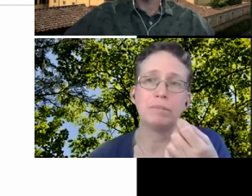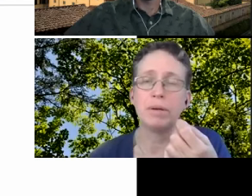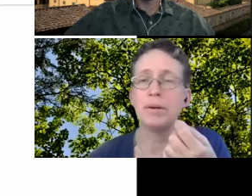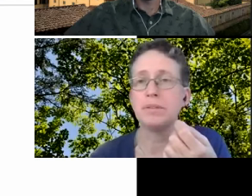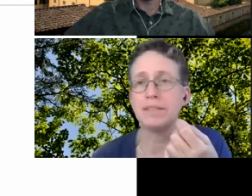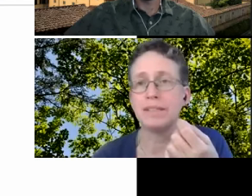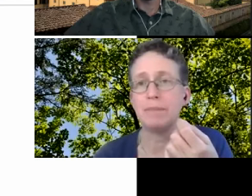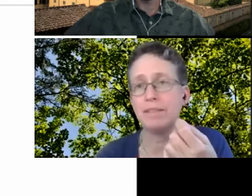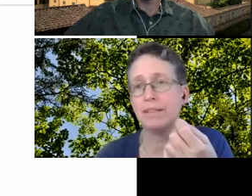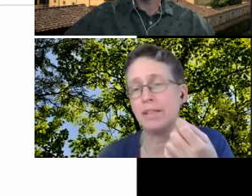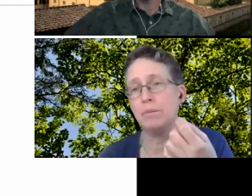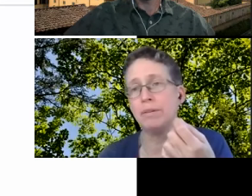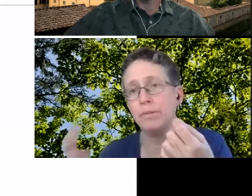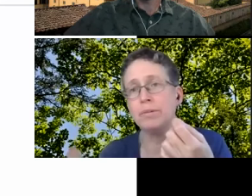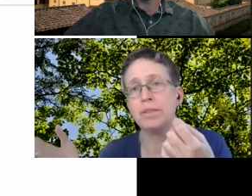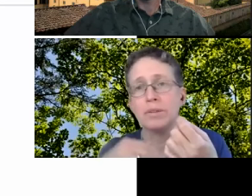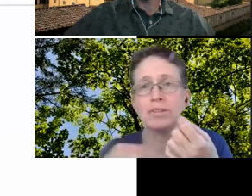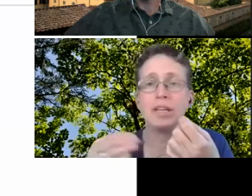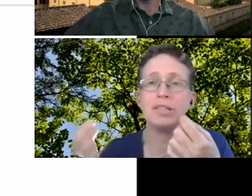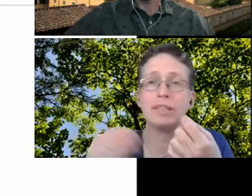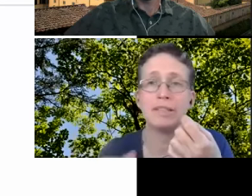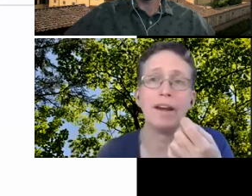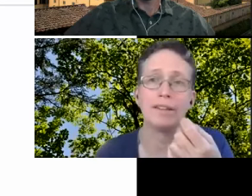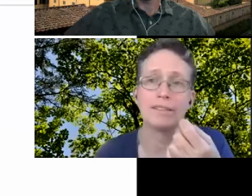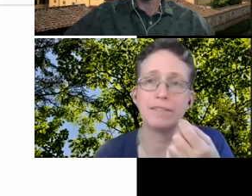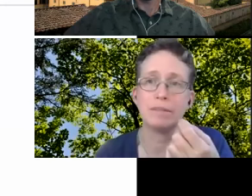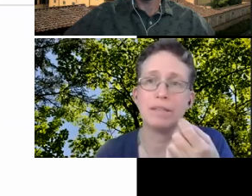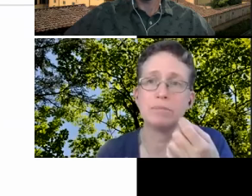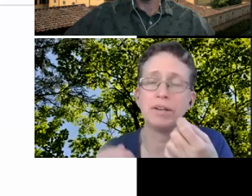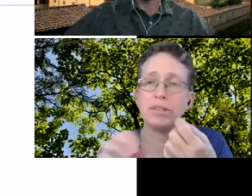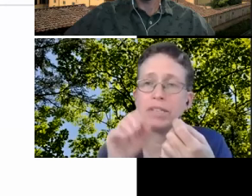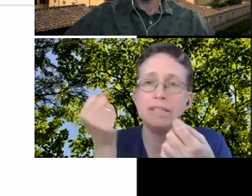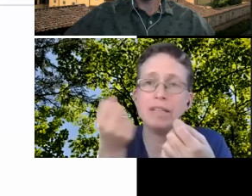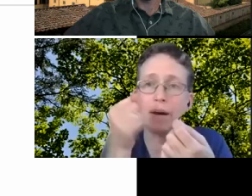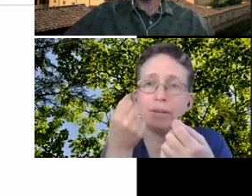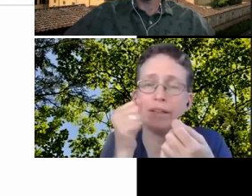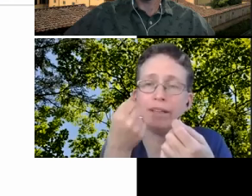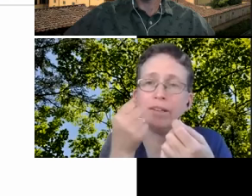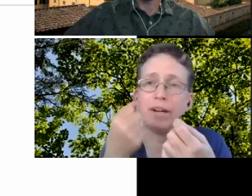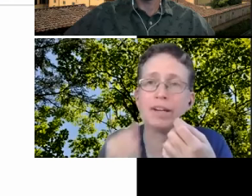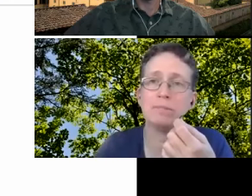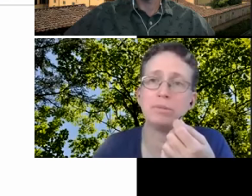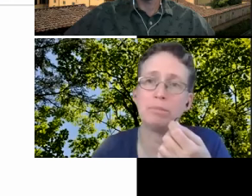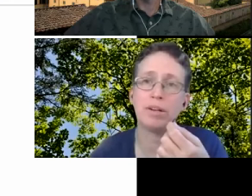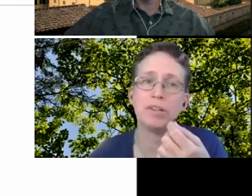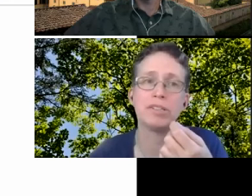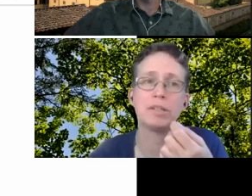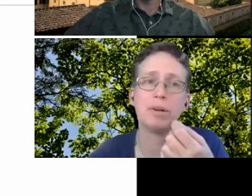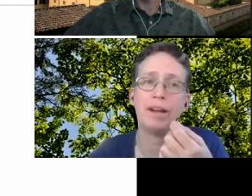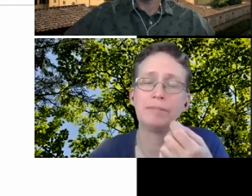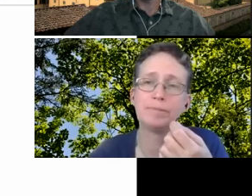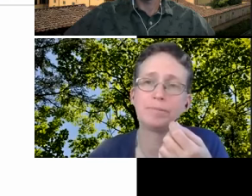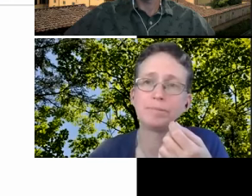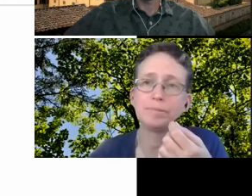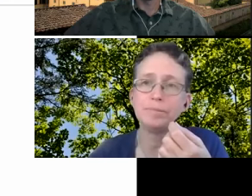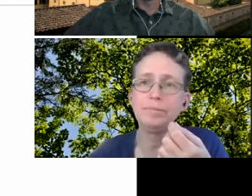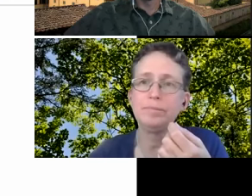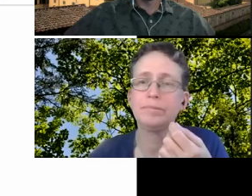people have proposed is that basically human food is sort of changing the diets of some of these predators and decoupling the interaction between predators and prey.